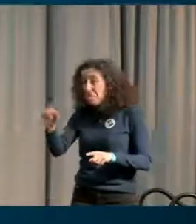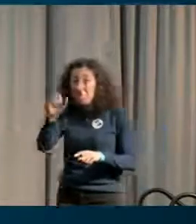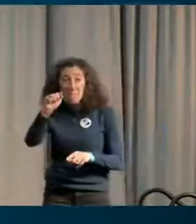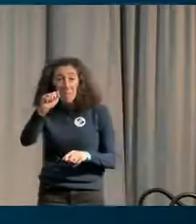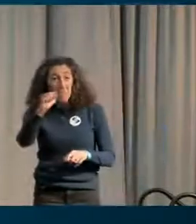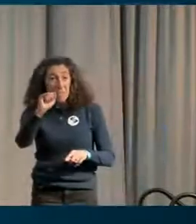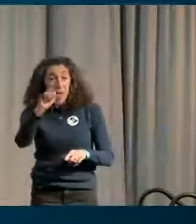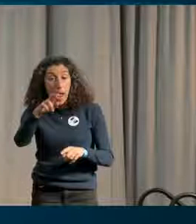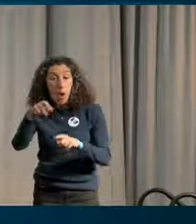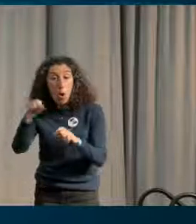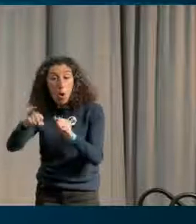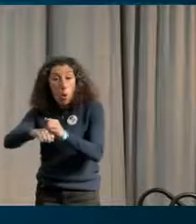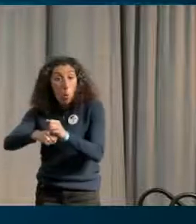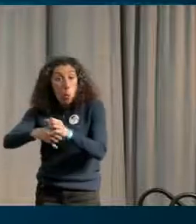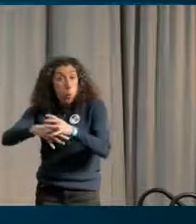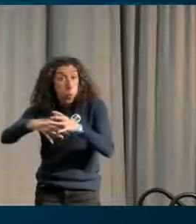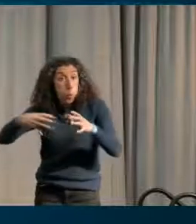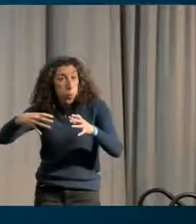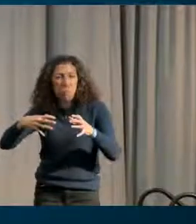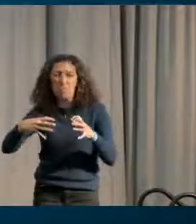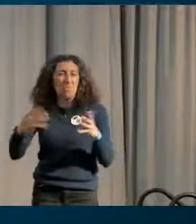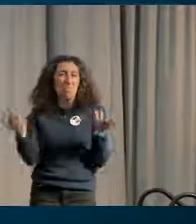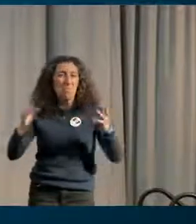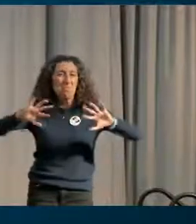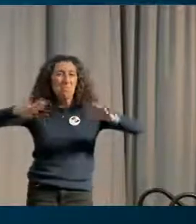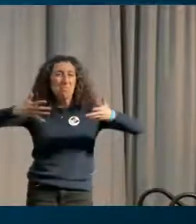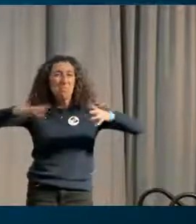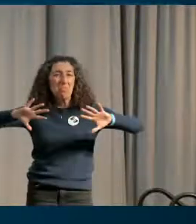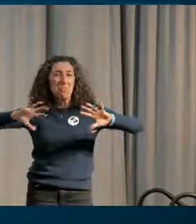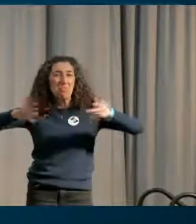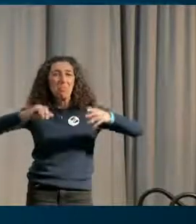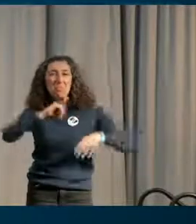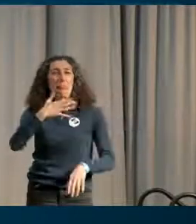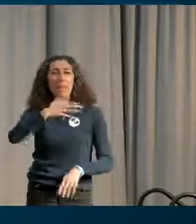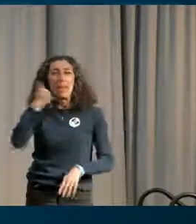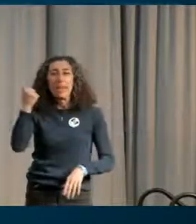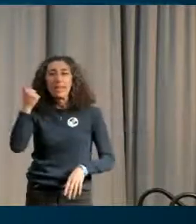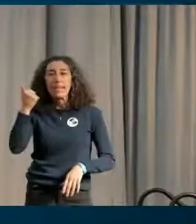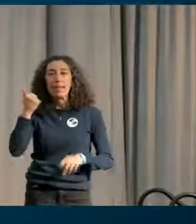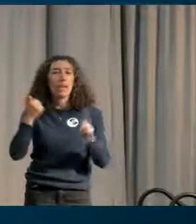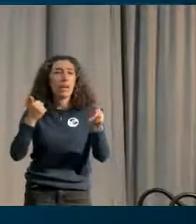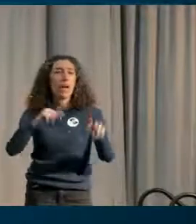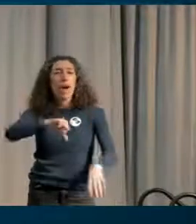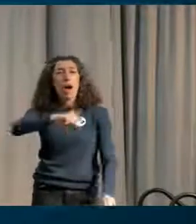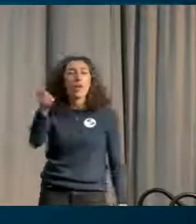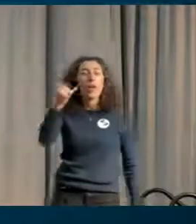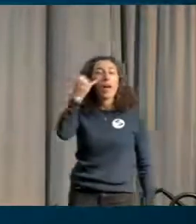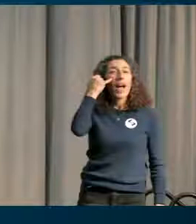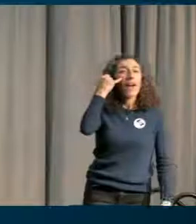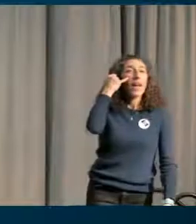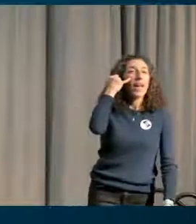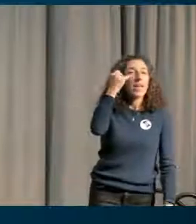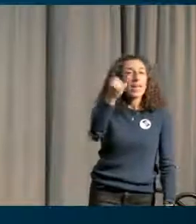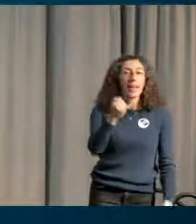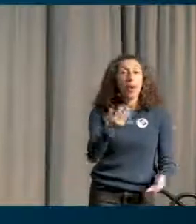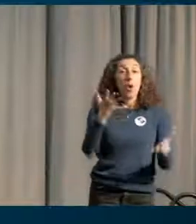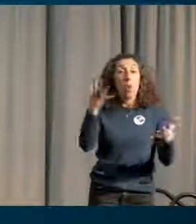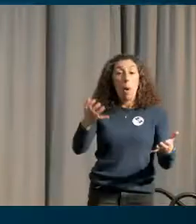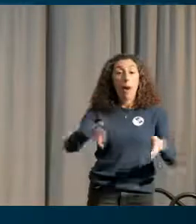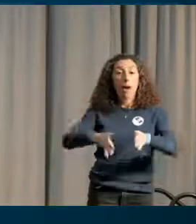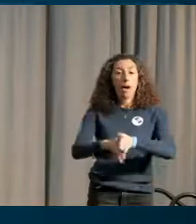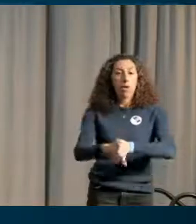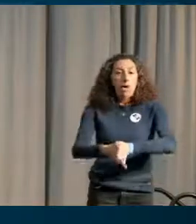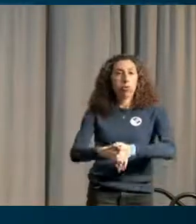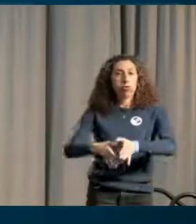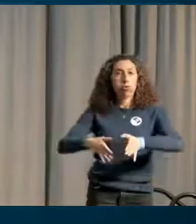Do you think that's a way to fill this bag with air? No, it didn't seem that great. Oh, I have an idea. I have a bicycle